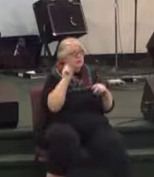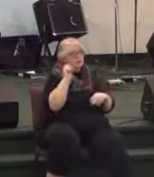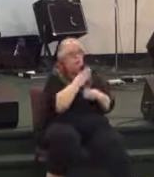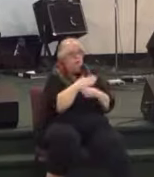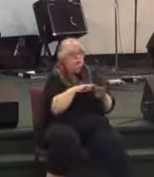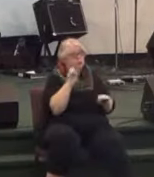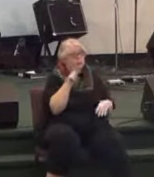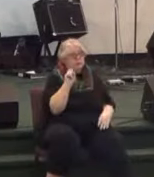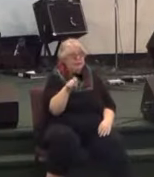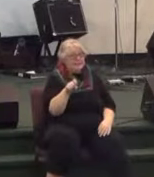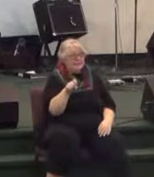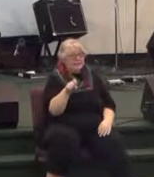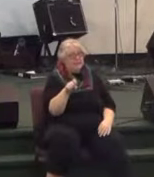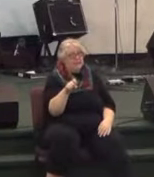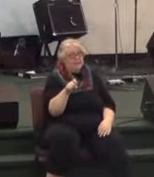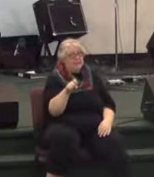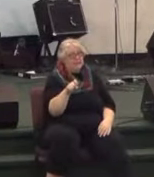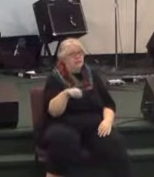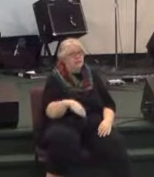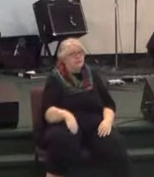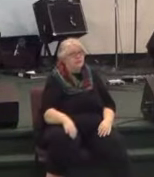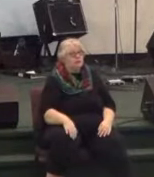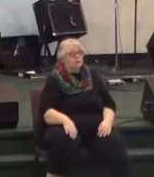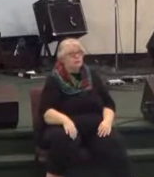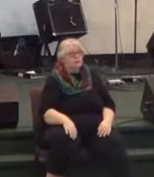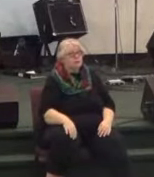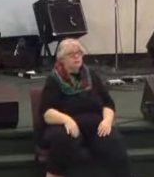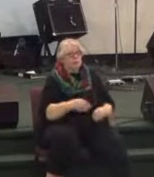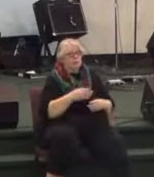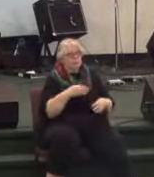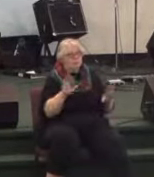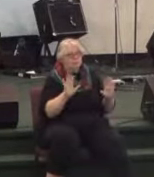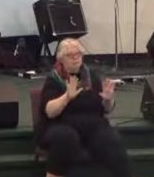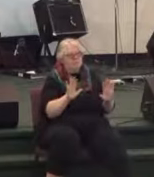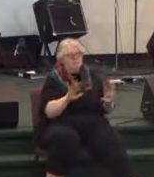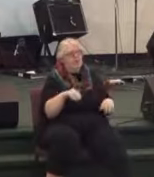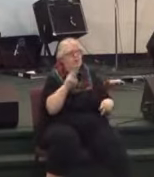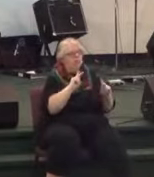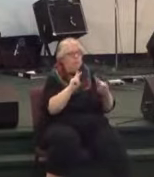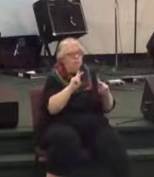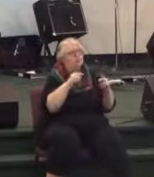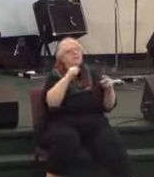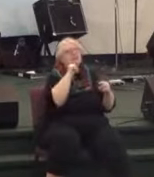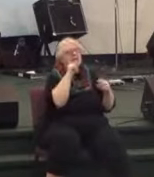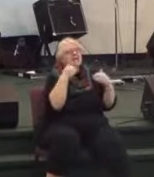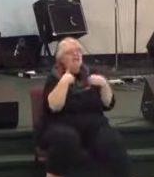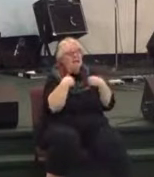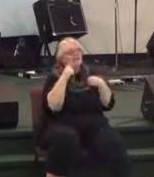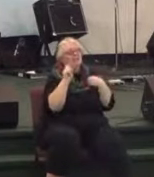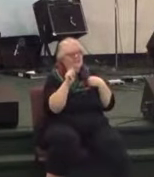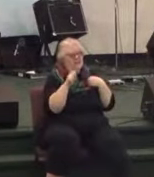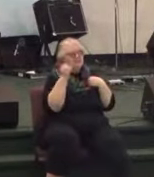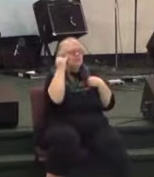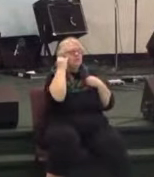put authority into place. Go to Romans 13 and you can read that as a Bible study this week. God put that